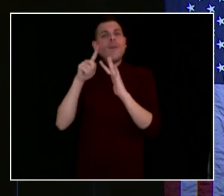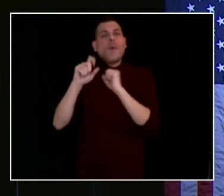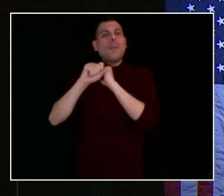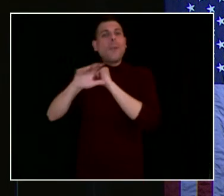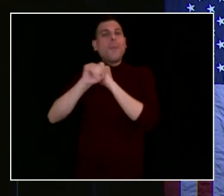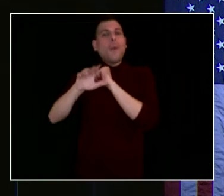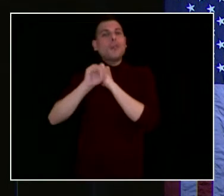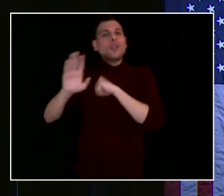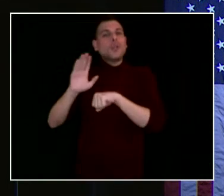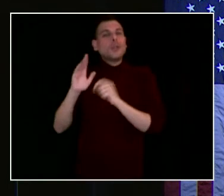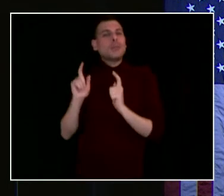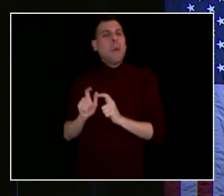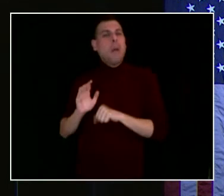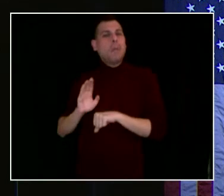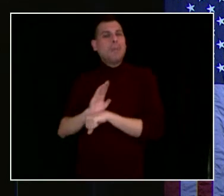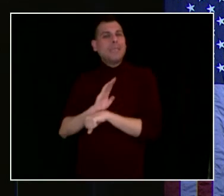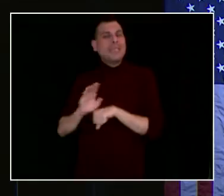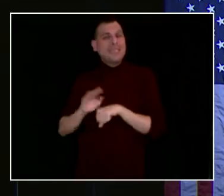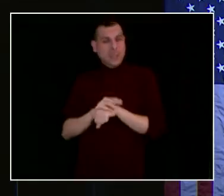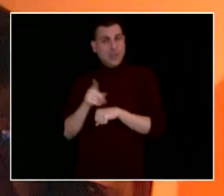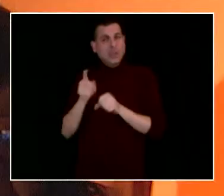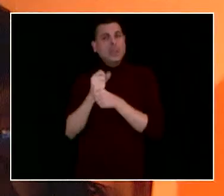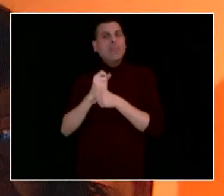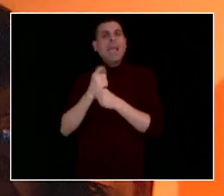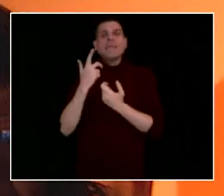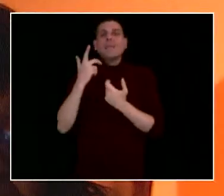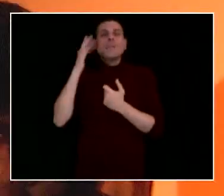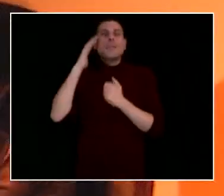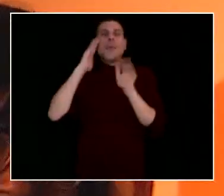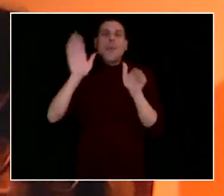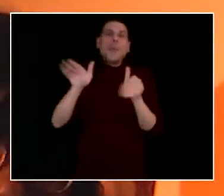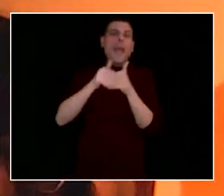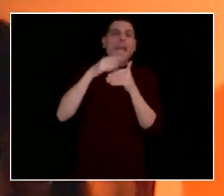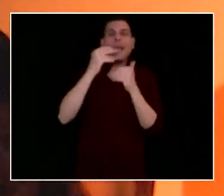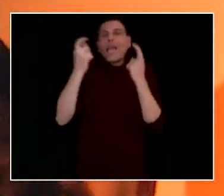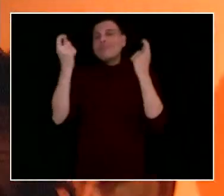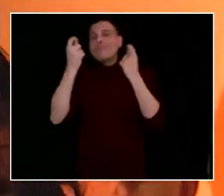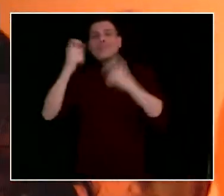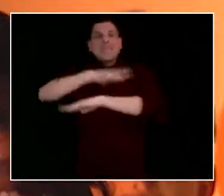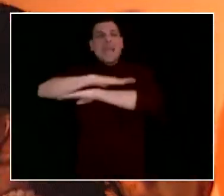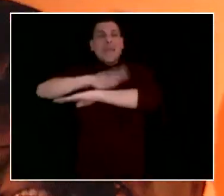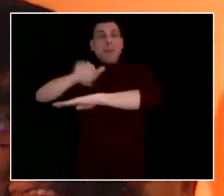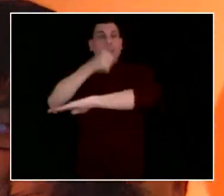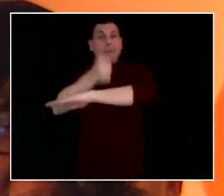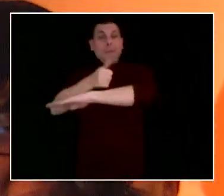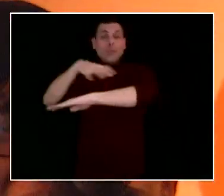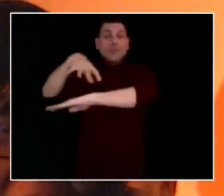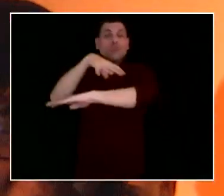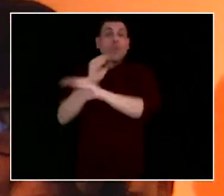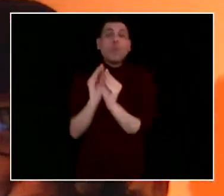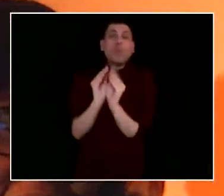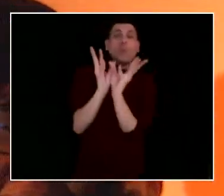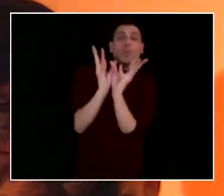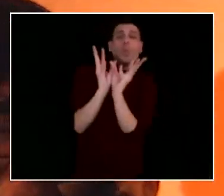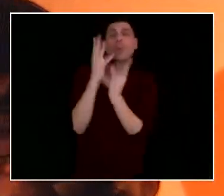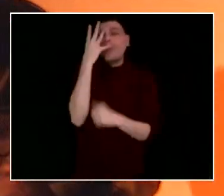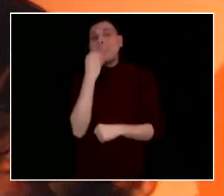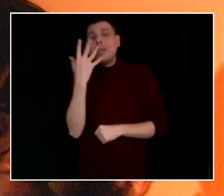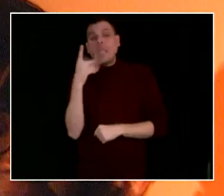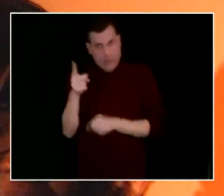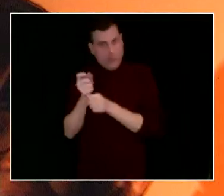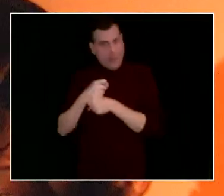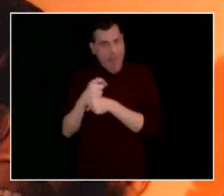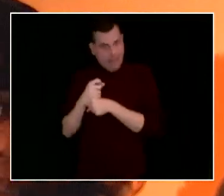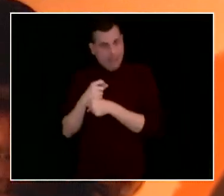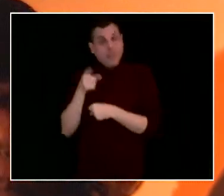making centerpieces for weddings and baby showers, and share photos of her grandchildren and